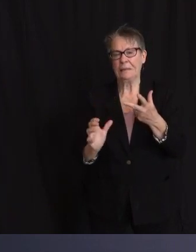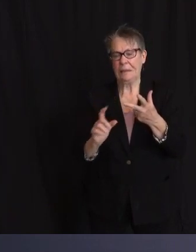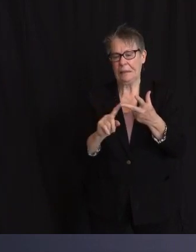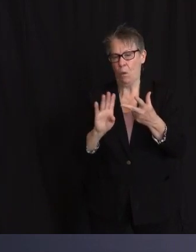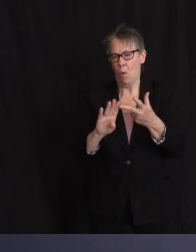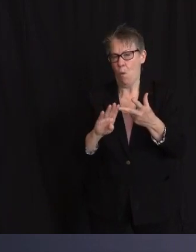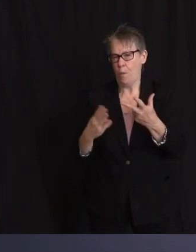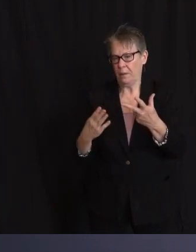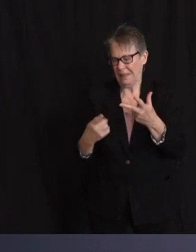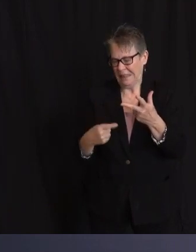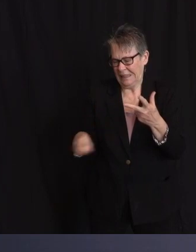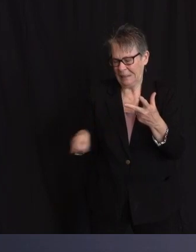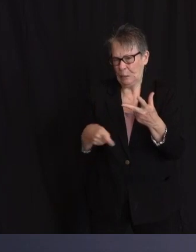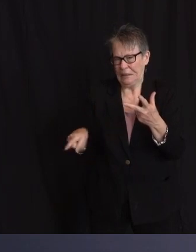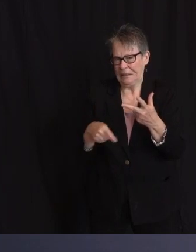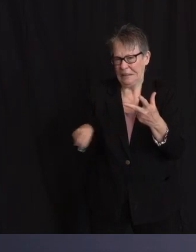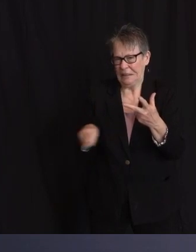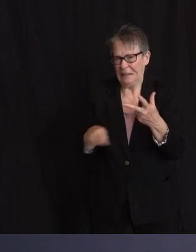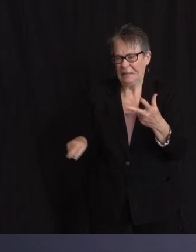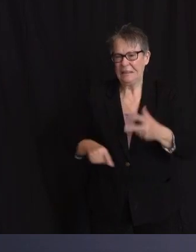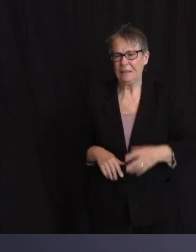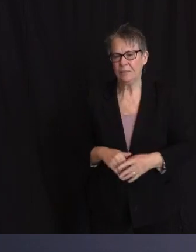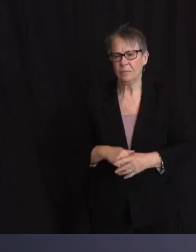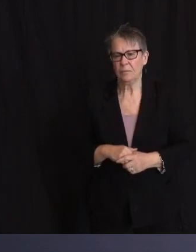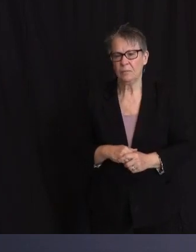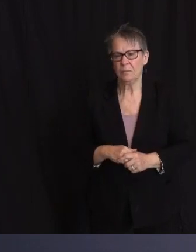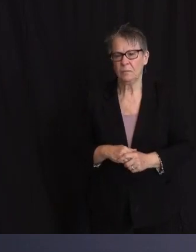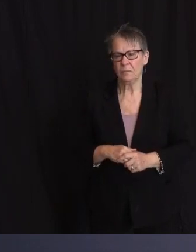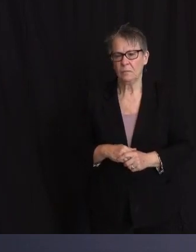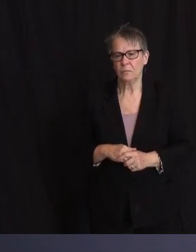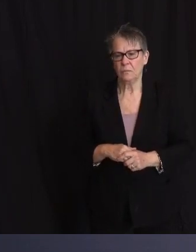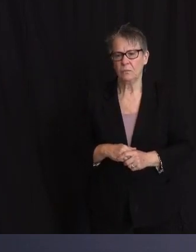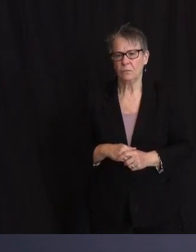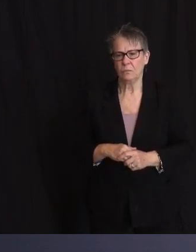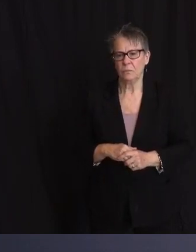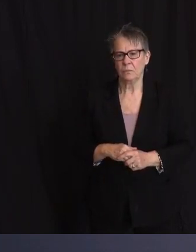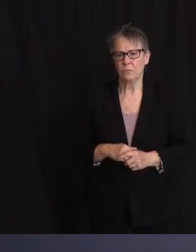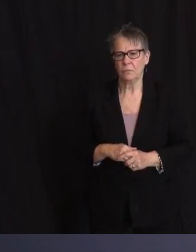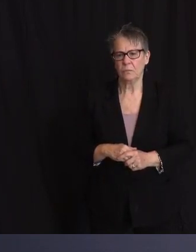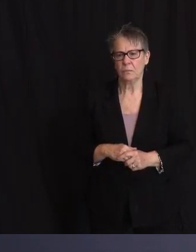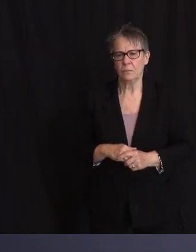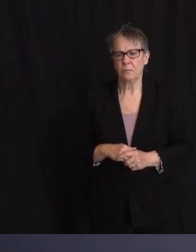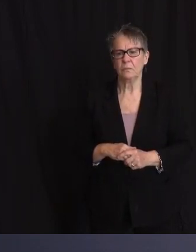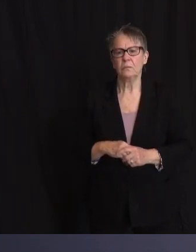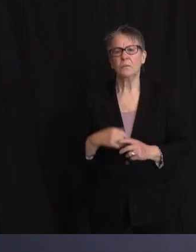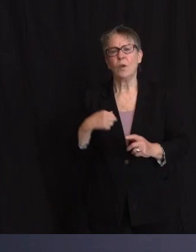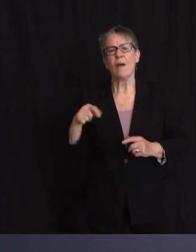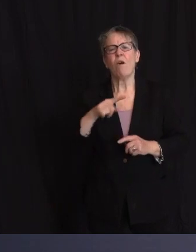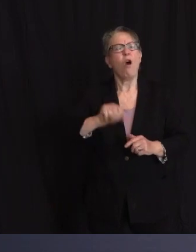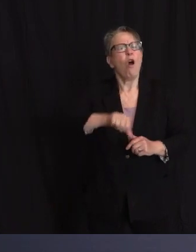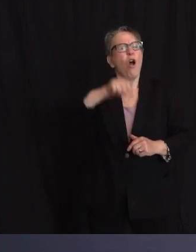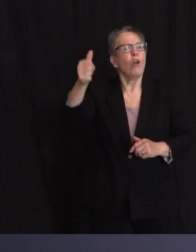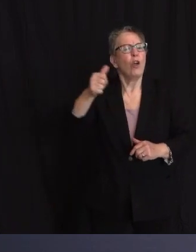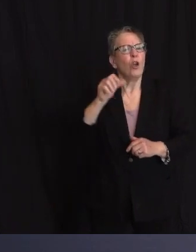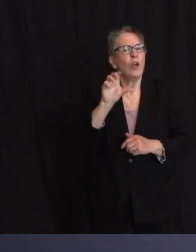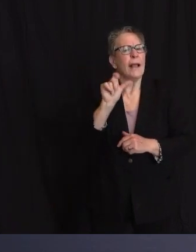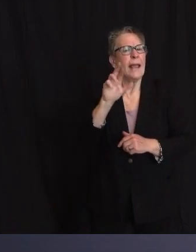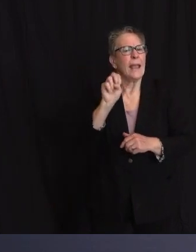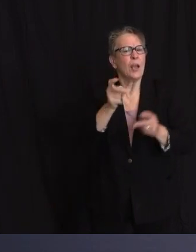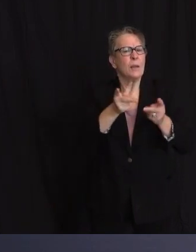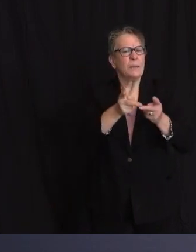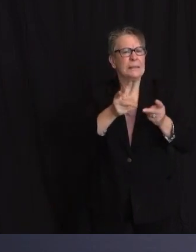care site at the hotel in Secaucus. Today, they have 32 patients. 9 are